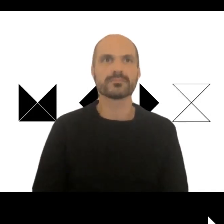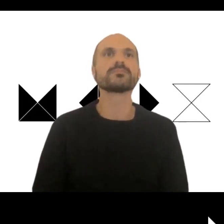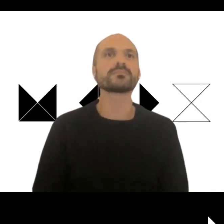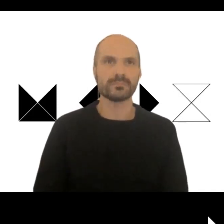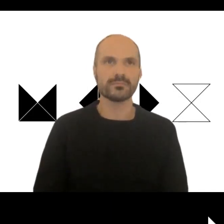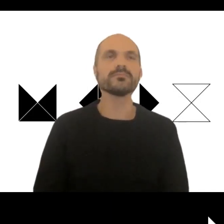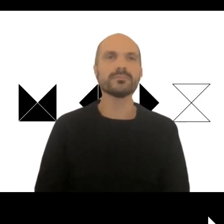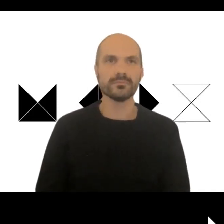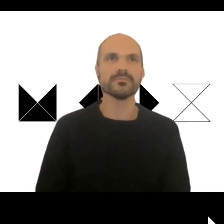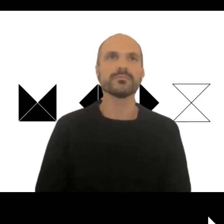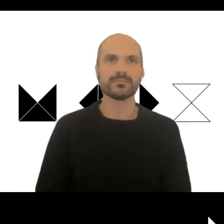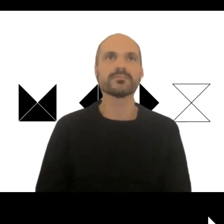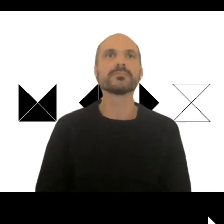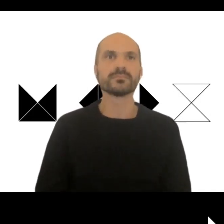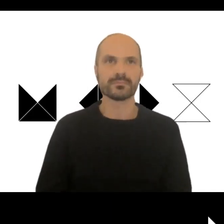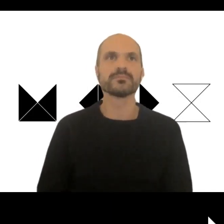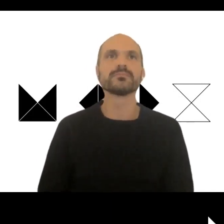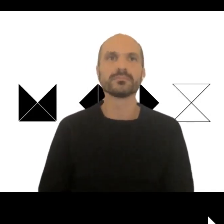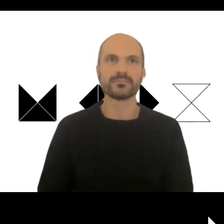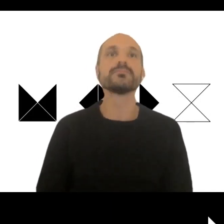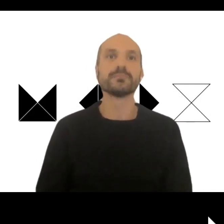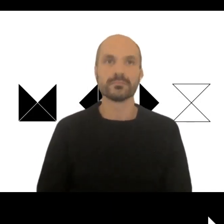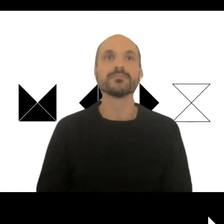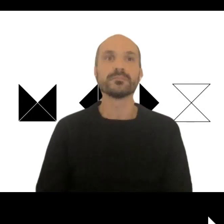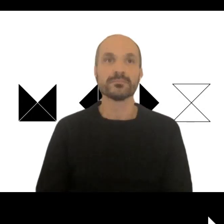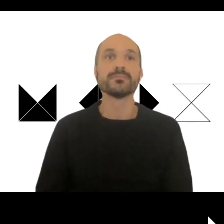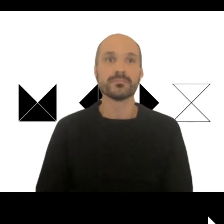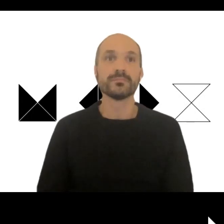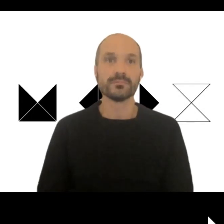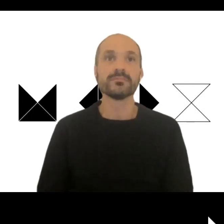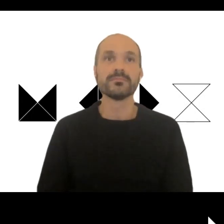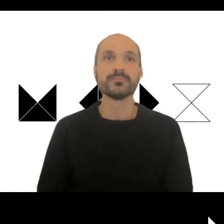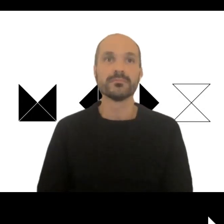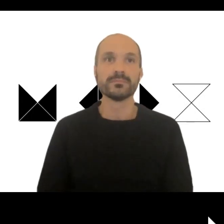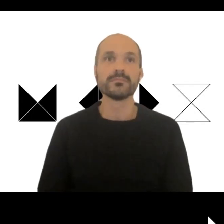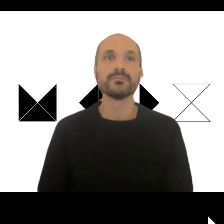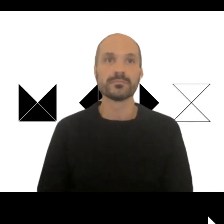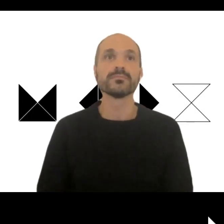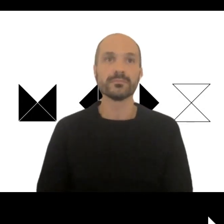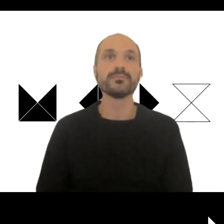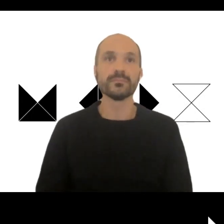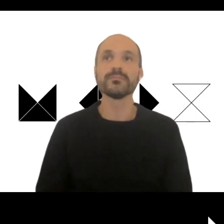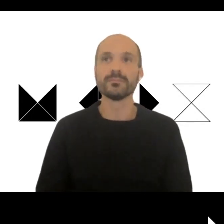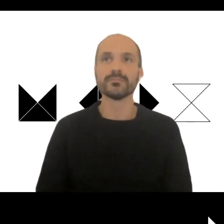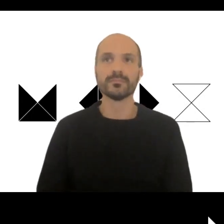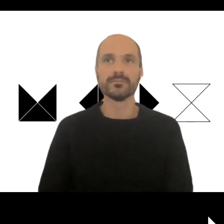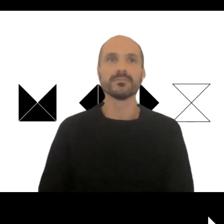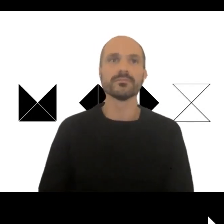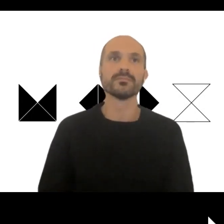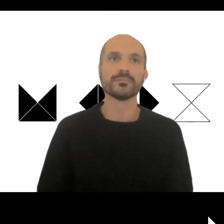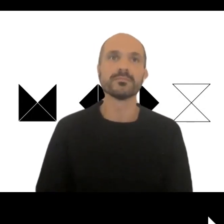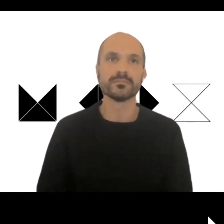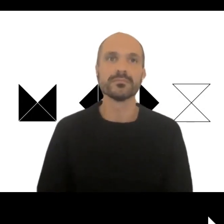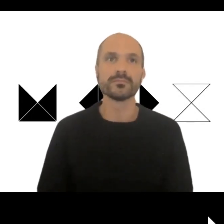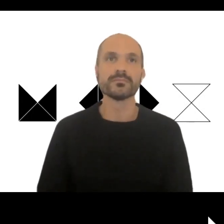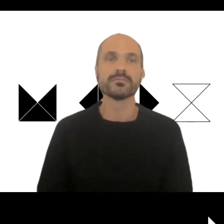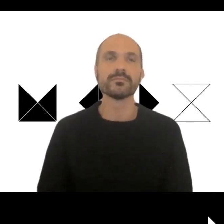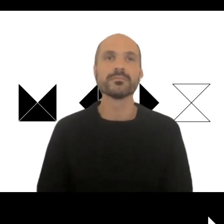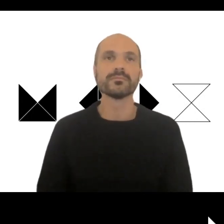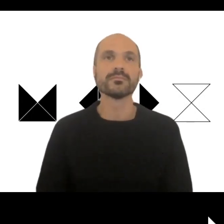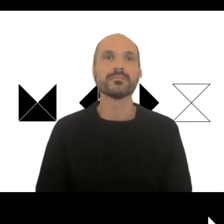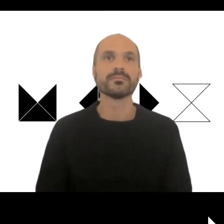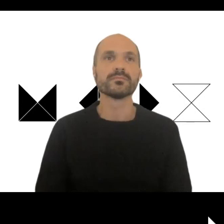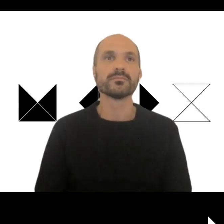our construction workers and go, to Kenya, for example, and build a city there.